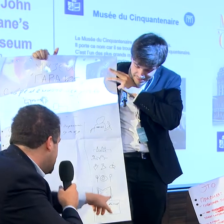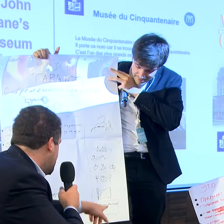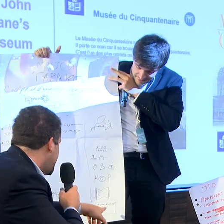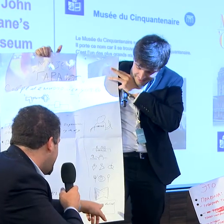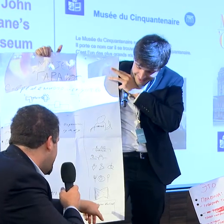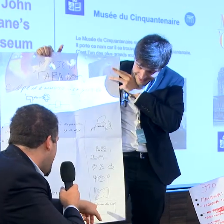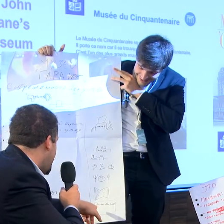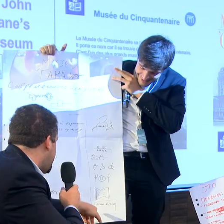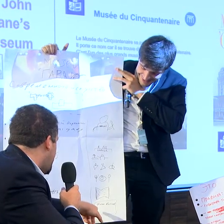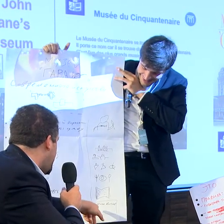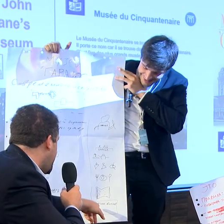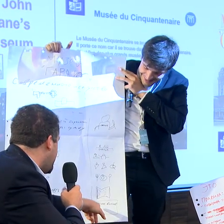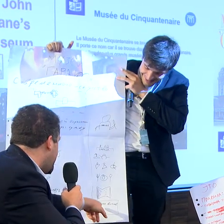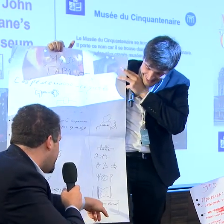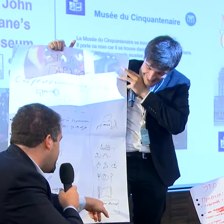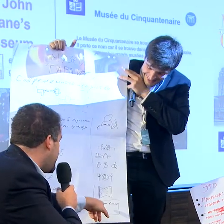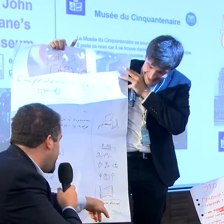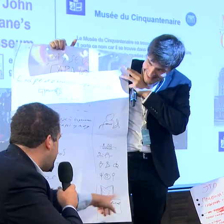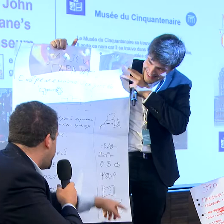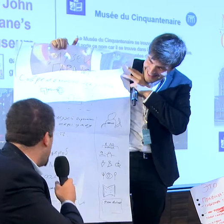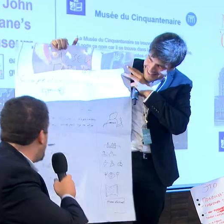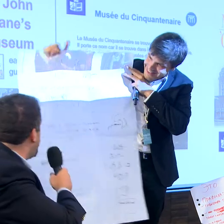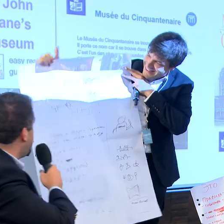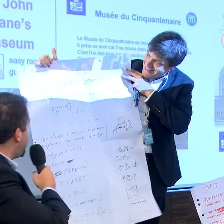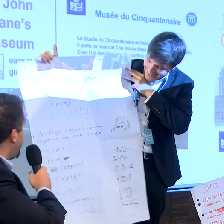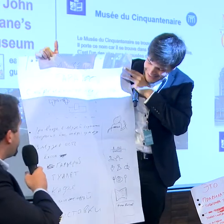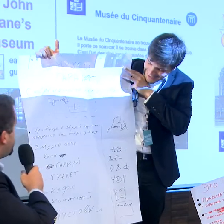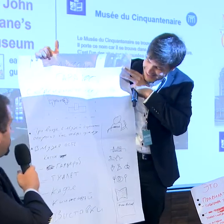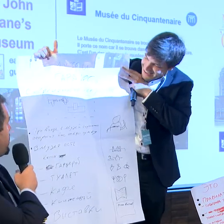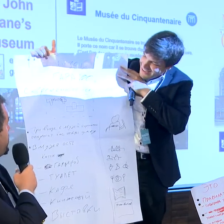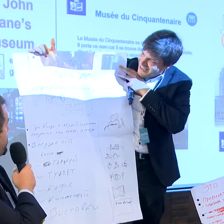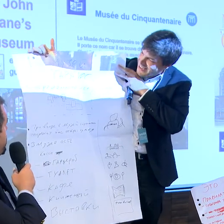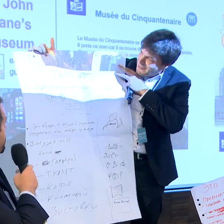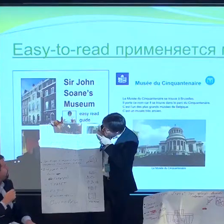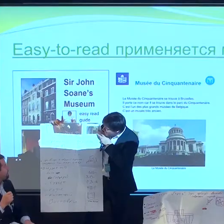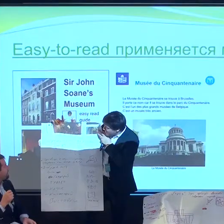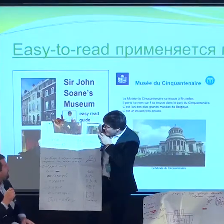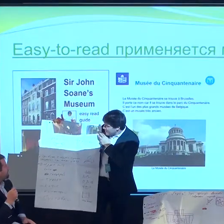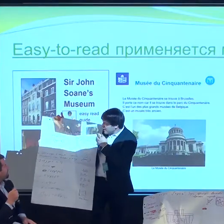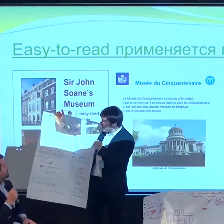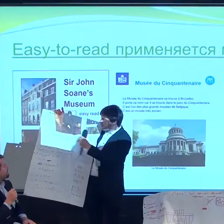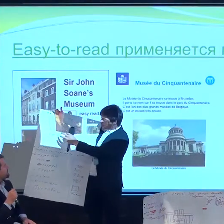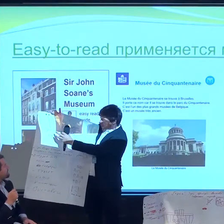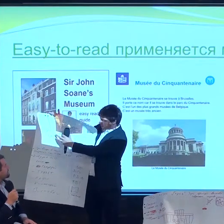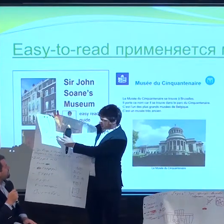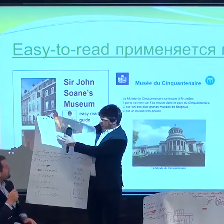paintings, and I think that's the second floor. But it's actually pretty good.